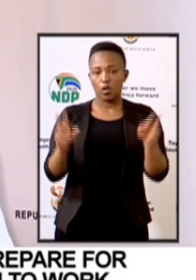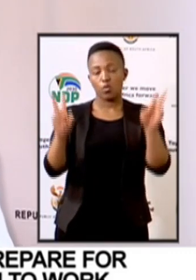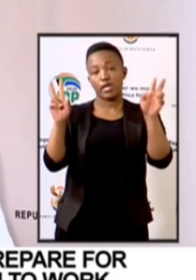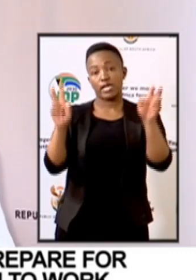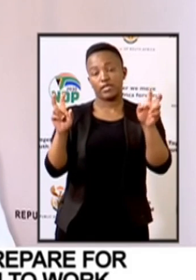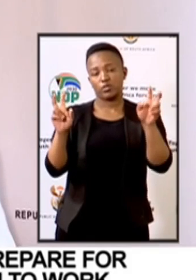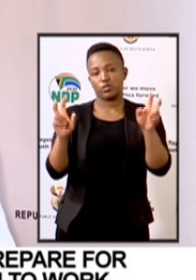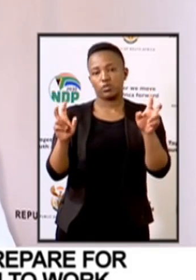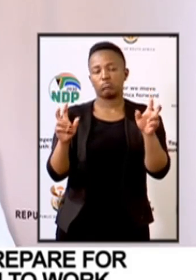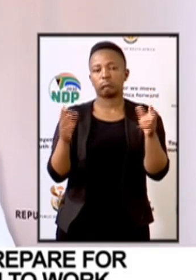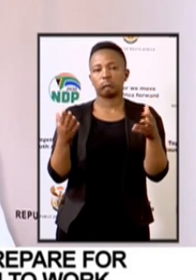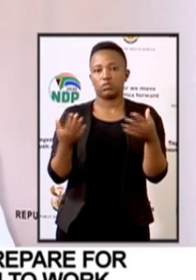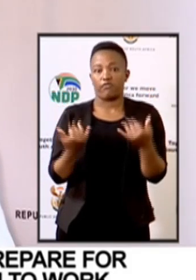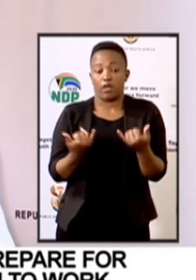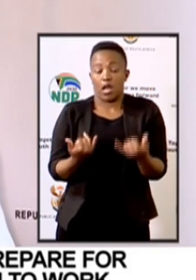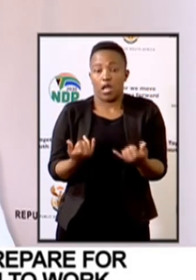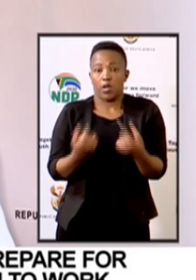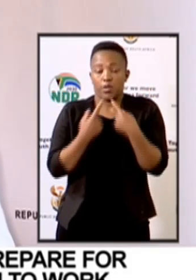judice,